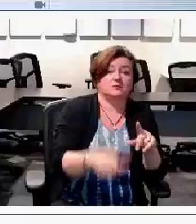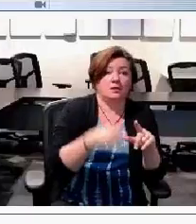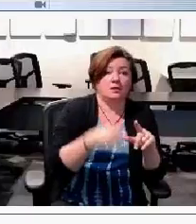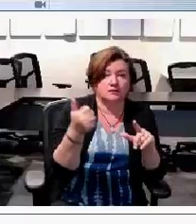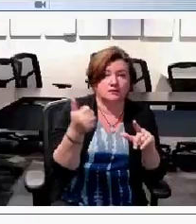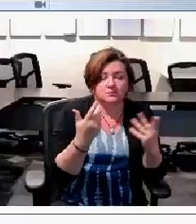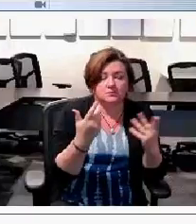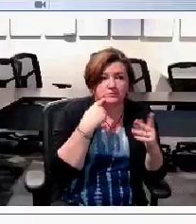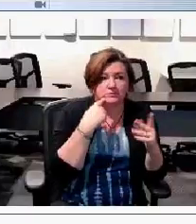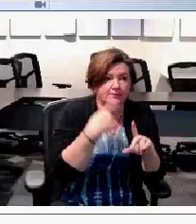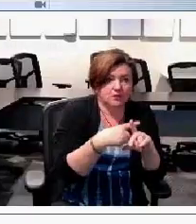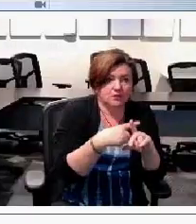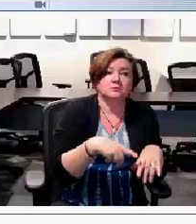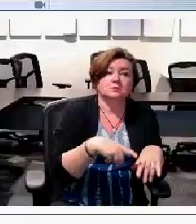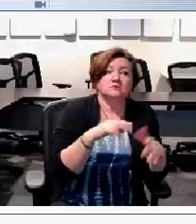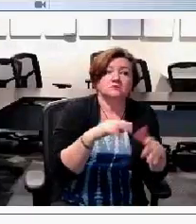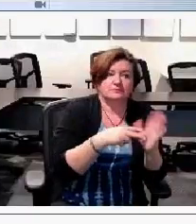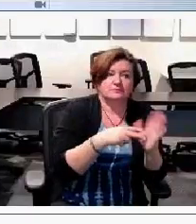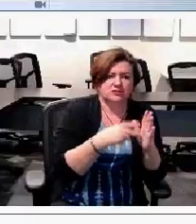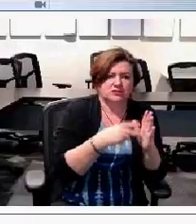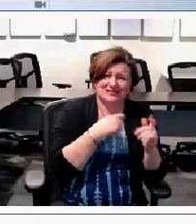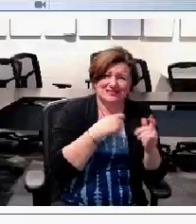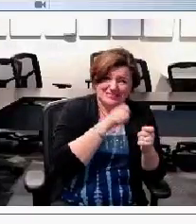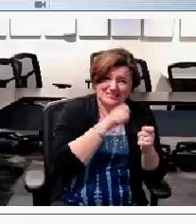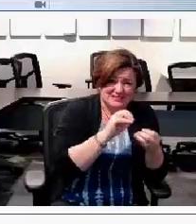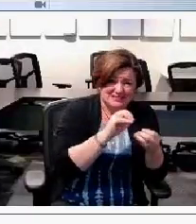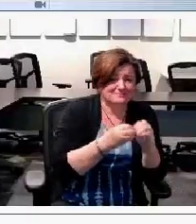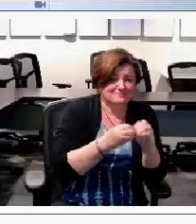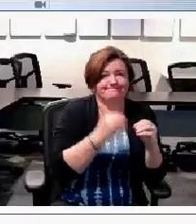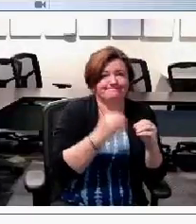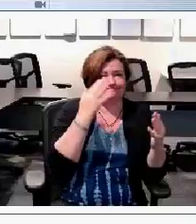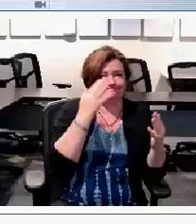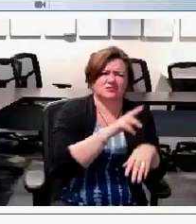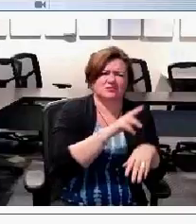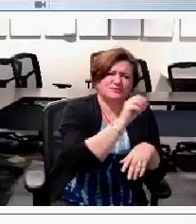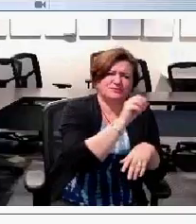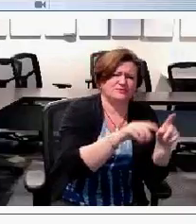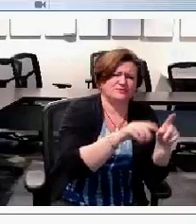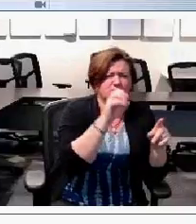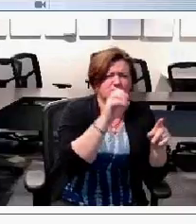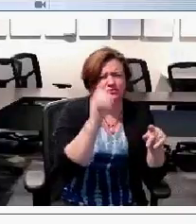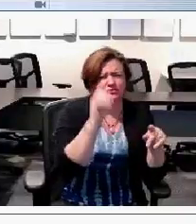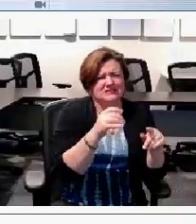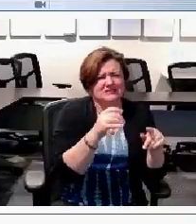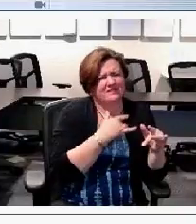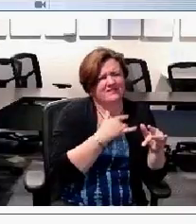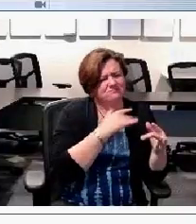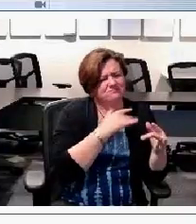scrutinize our caseload to see what numbers actually are, but the 30 to 40% seems spot